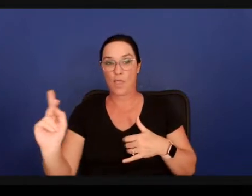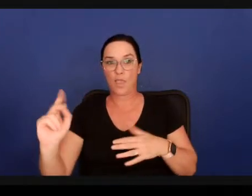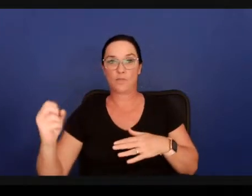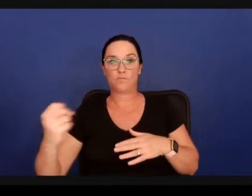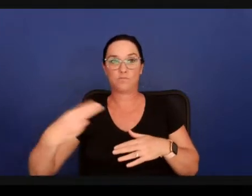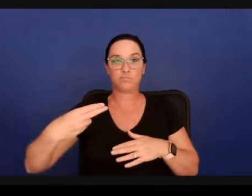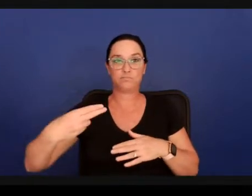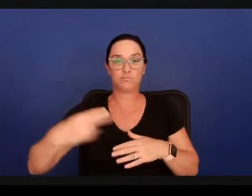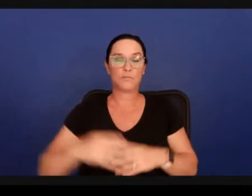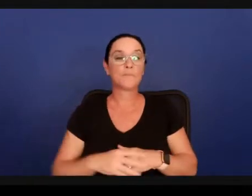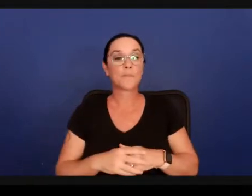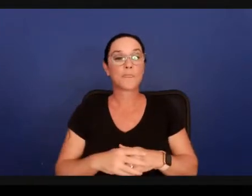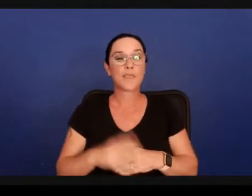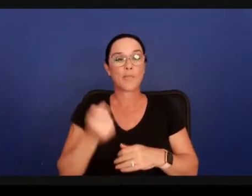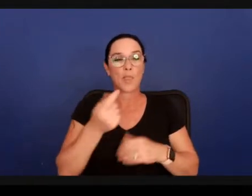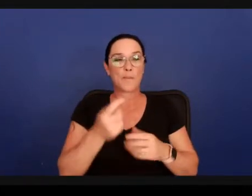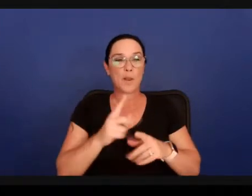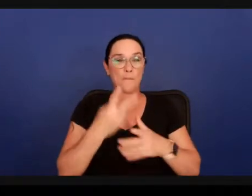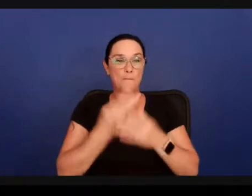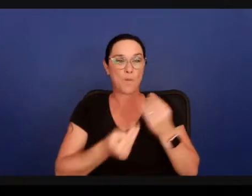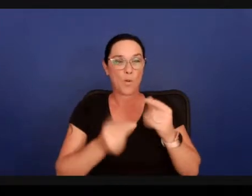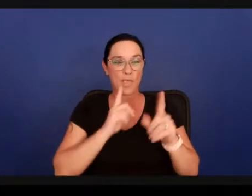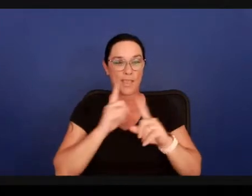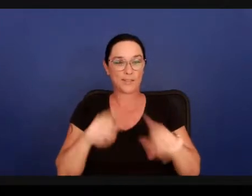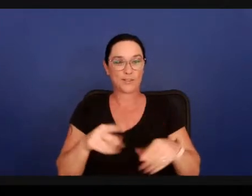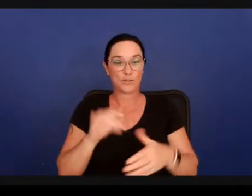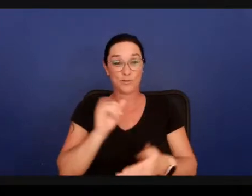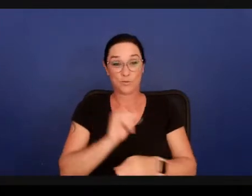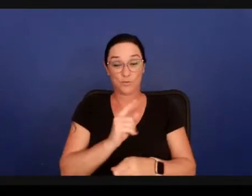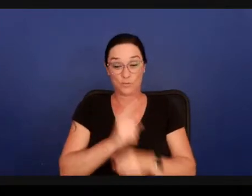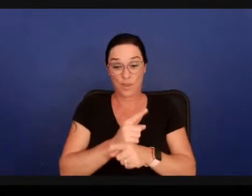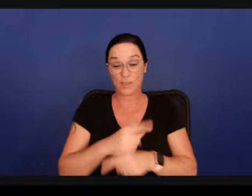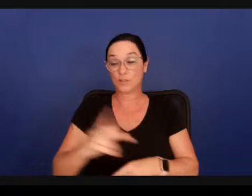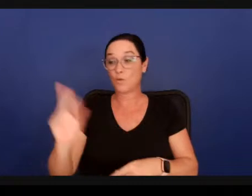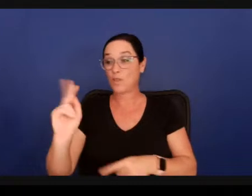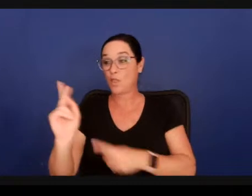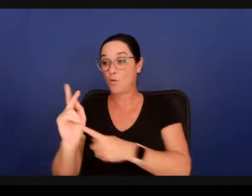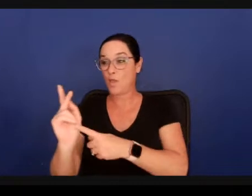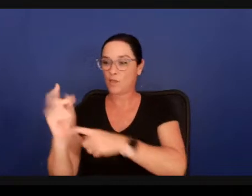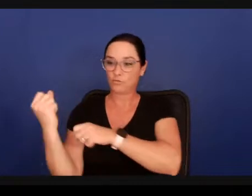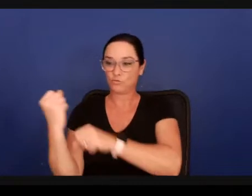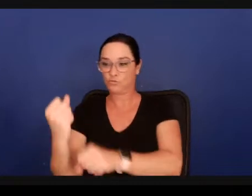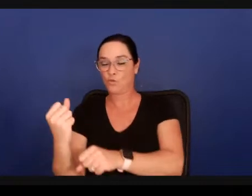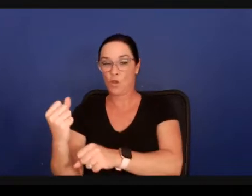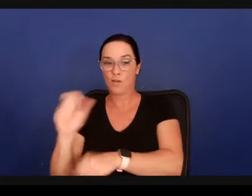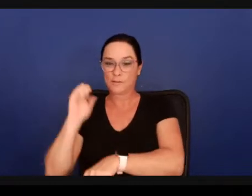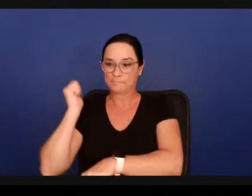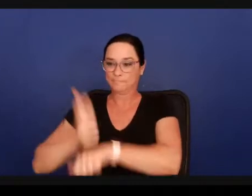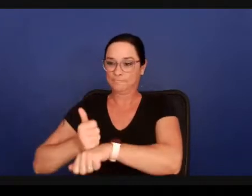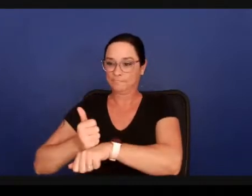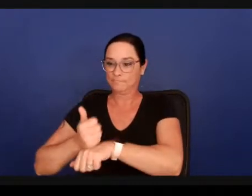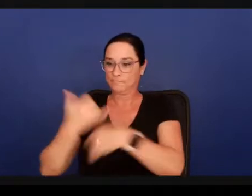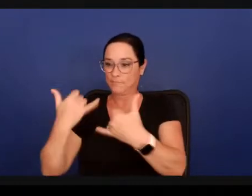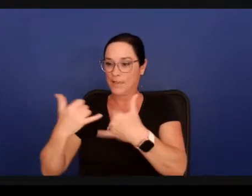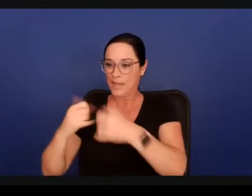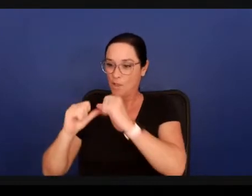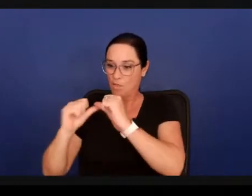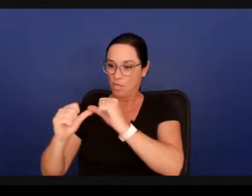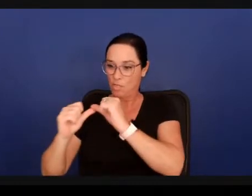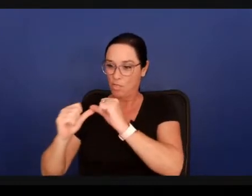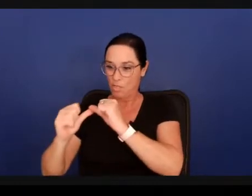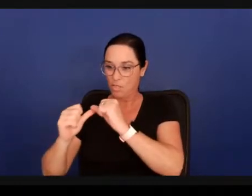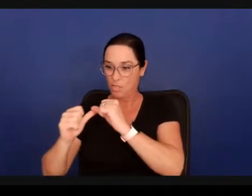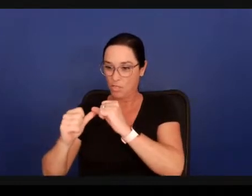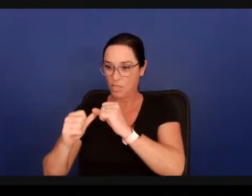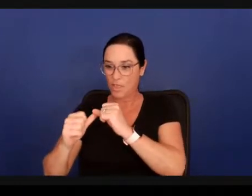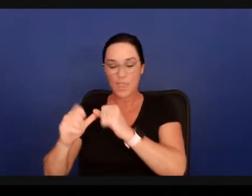of both answers, right? It was, Kilauea's input is too strong and established to stop and switch to Mauna Loa. That seems to have